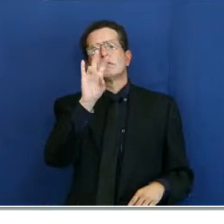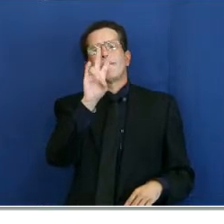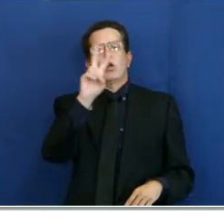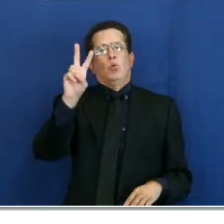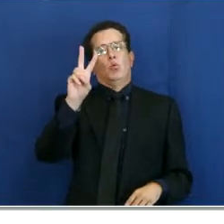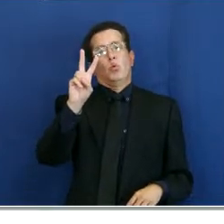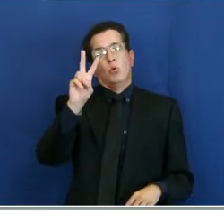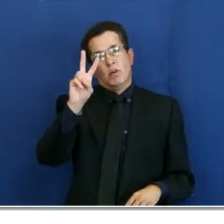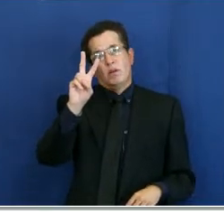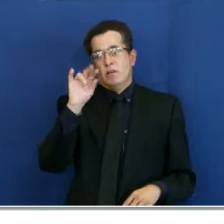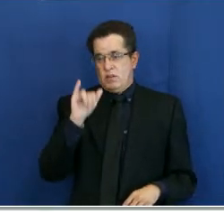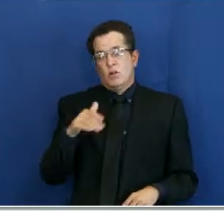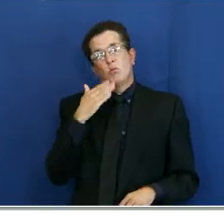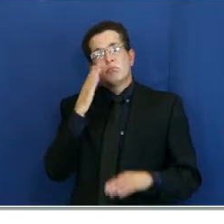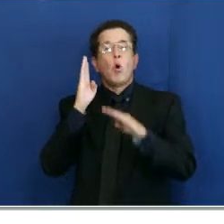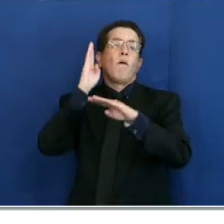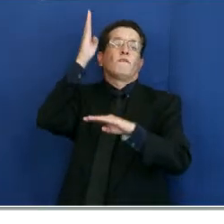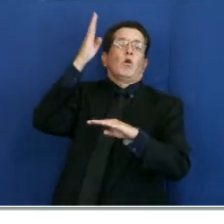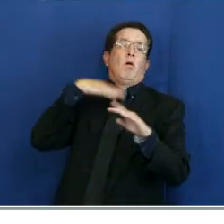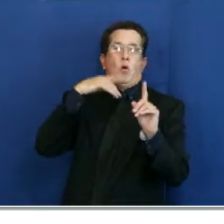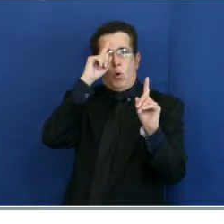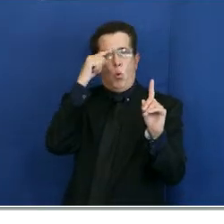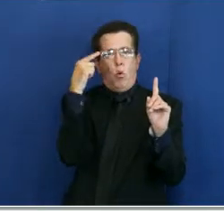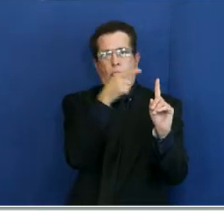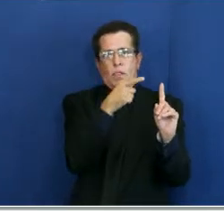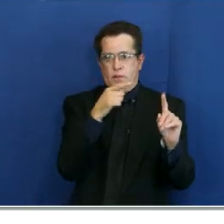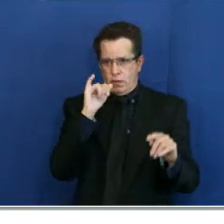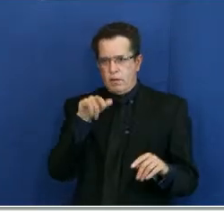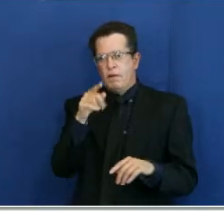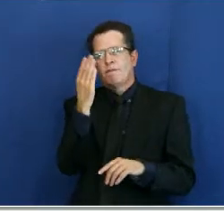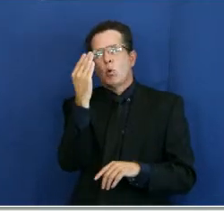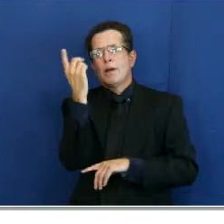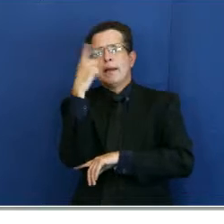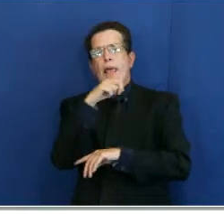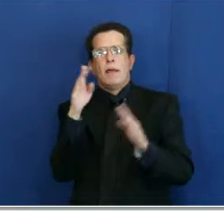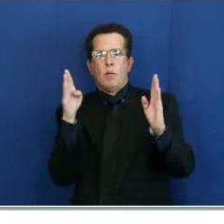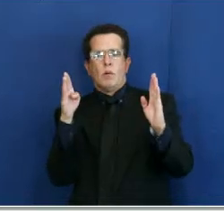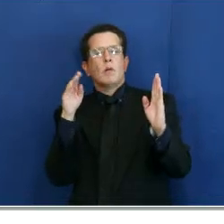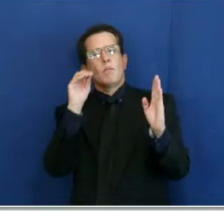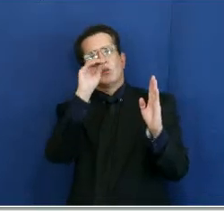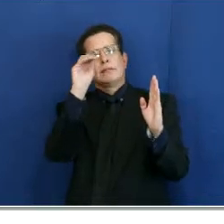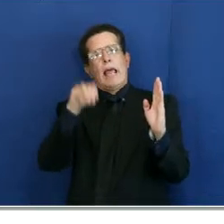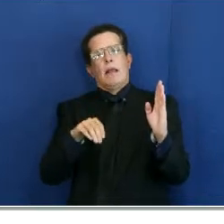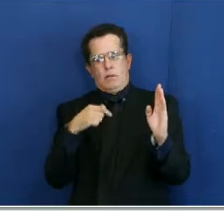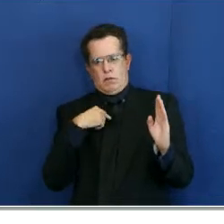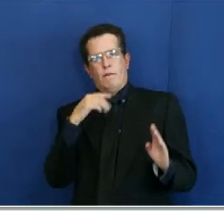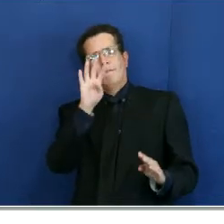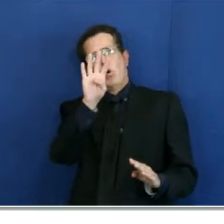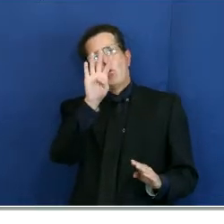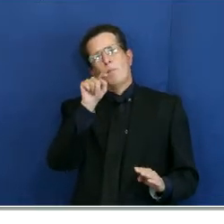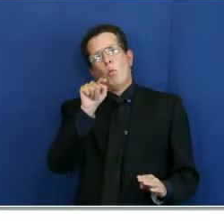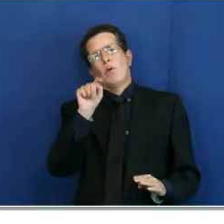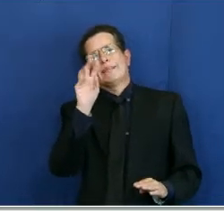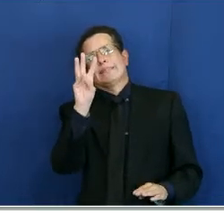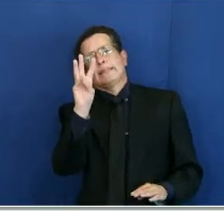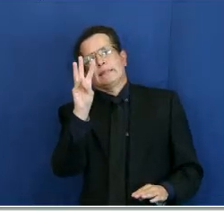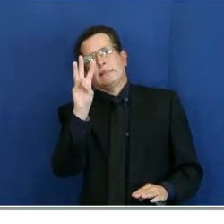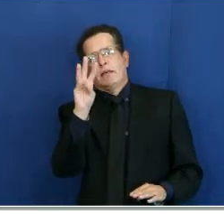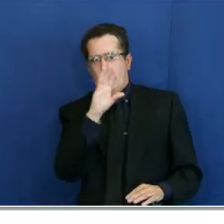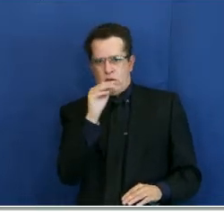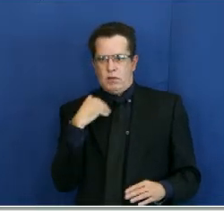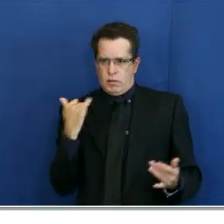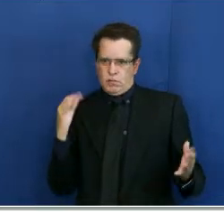7,972, again, well in excess of our goal. Our 14-day percentage of positive is 4.6, and we're closing in on